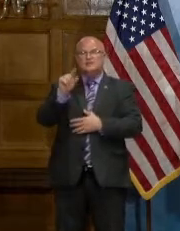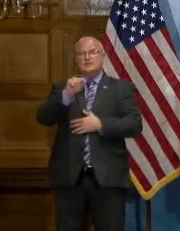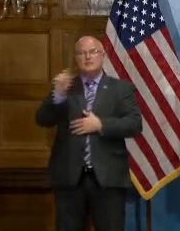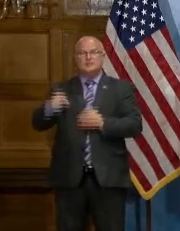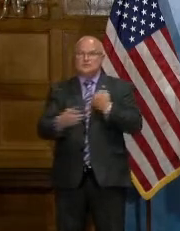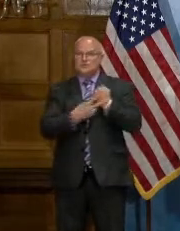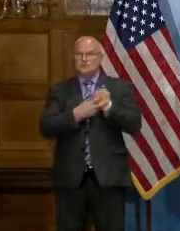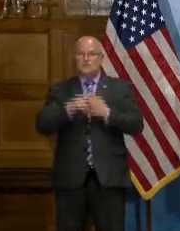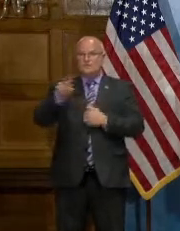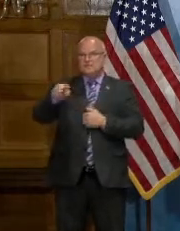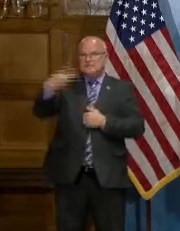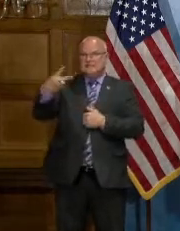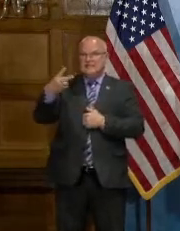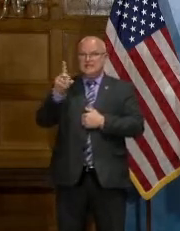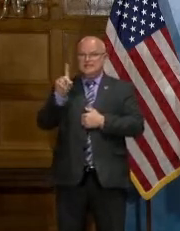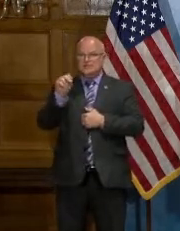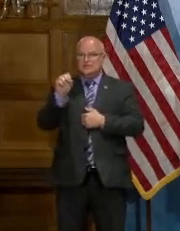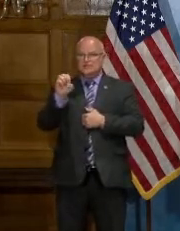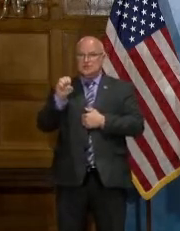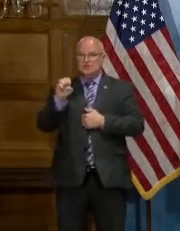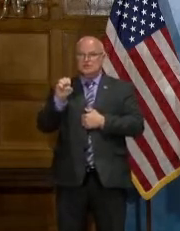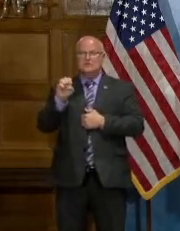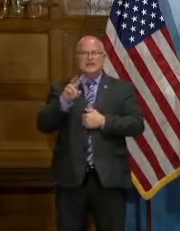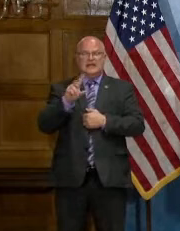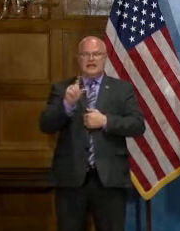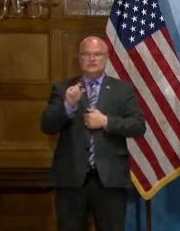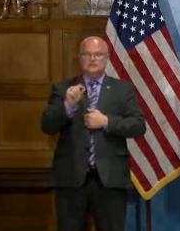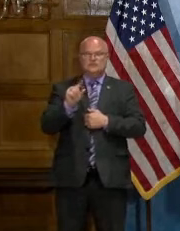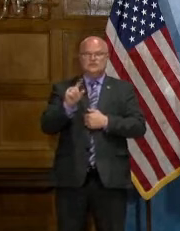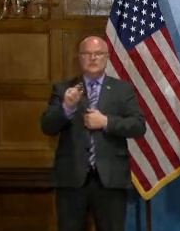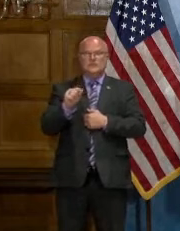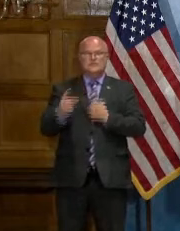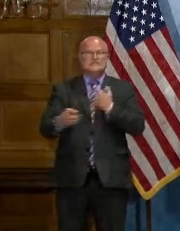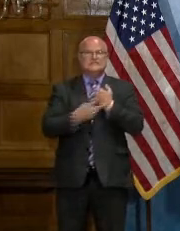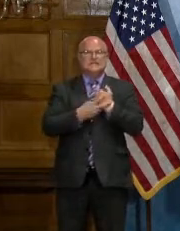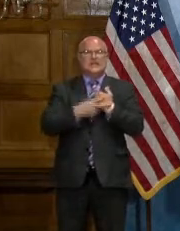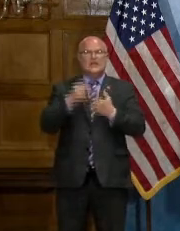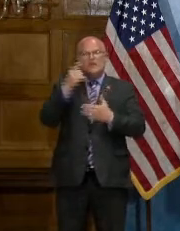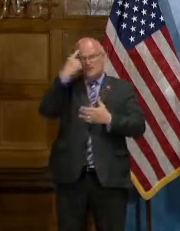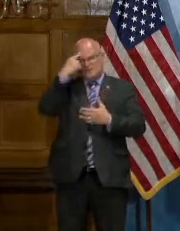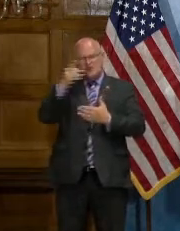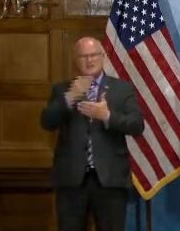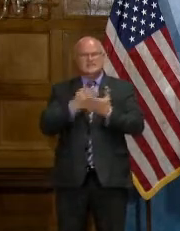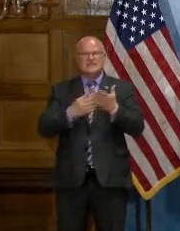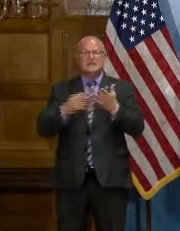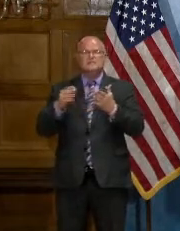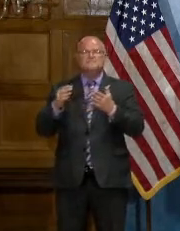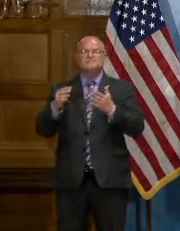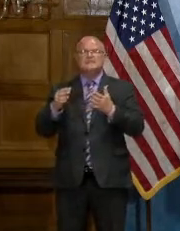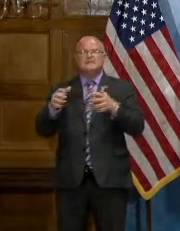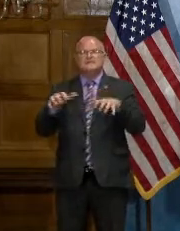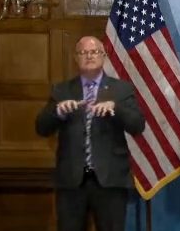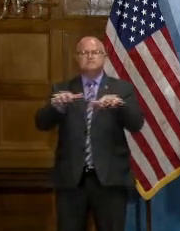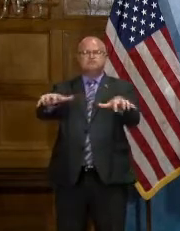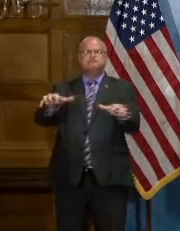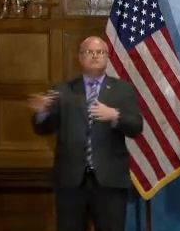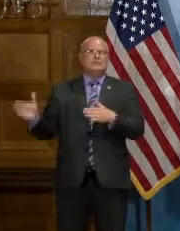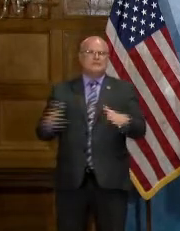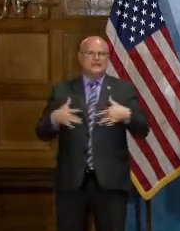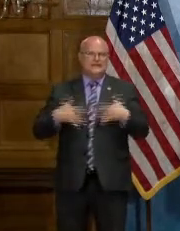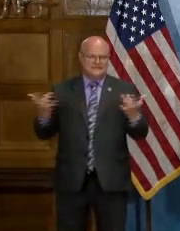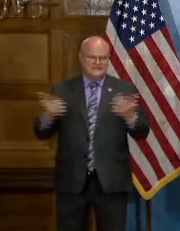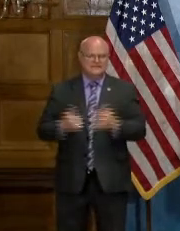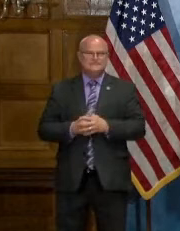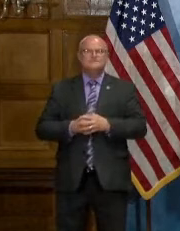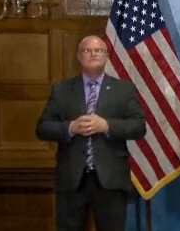are reserved for second doses, and 20% are being saved for some mass planned events. And